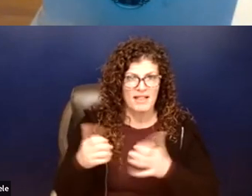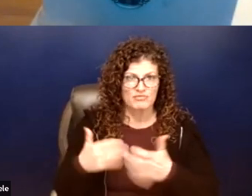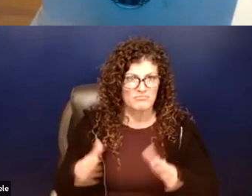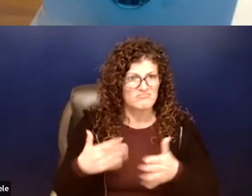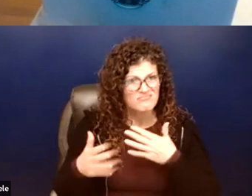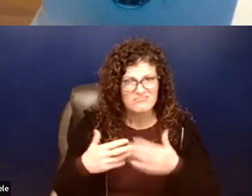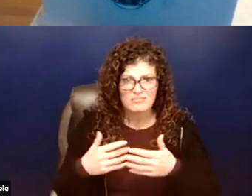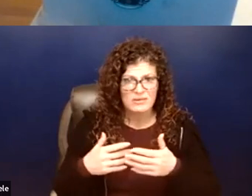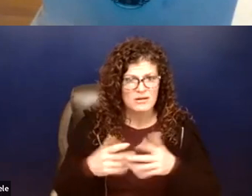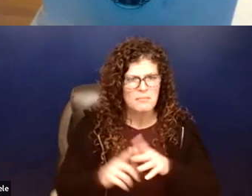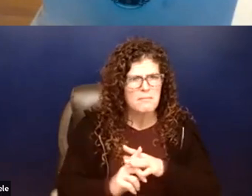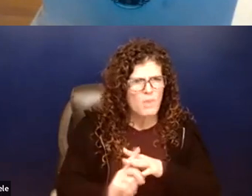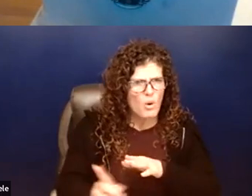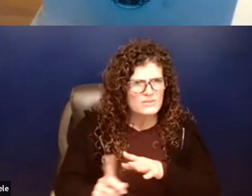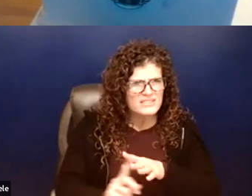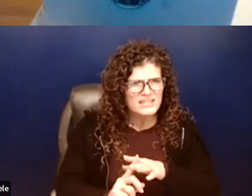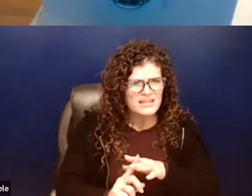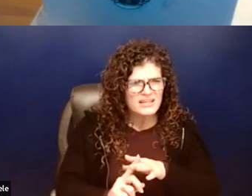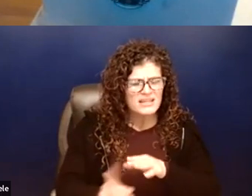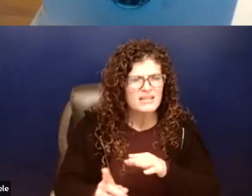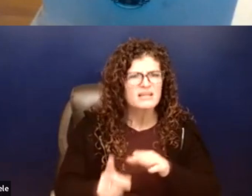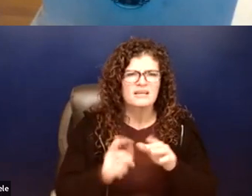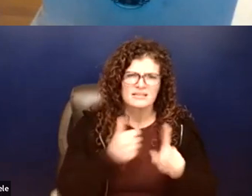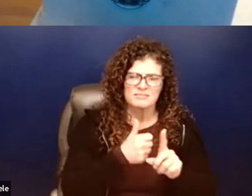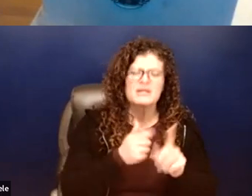kept bolting out of the classroom. He is autistic.